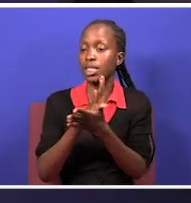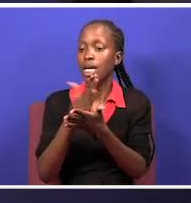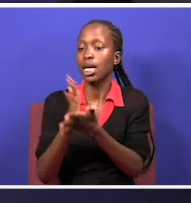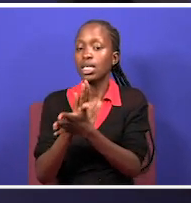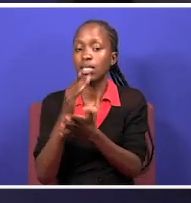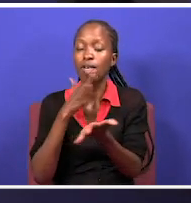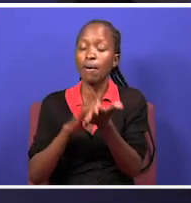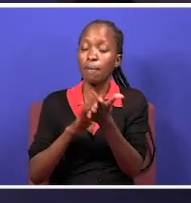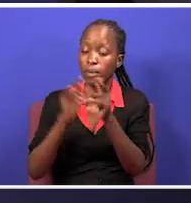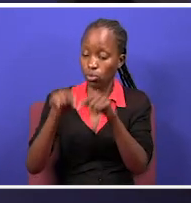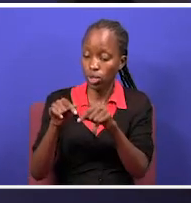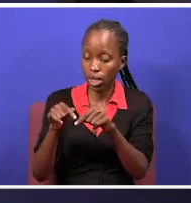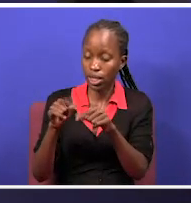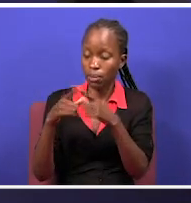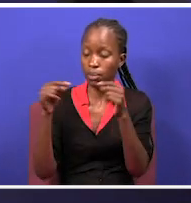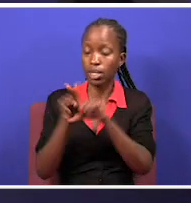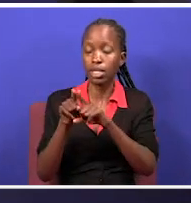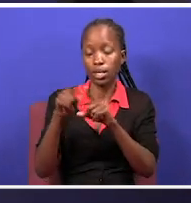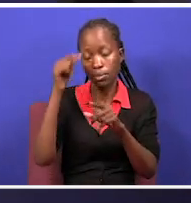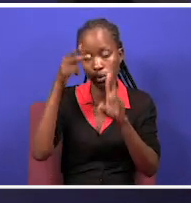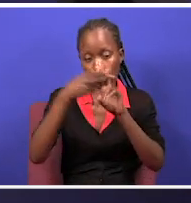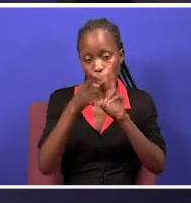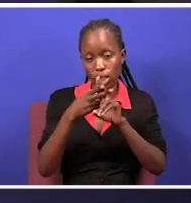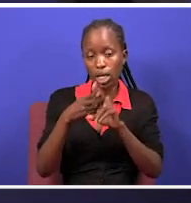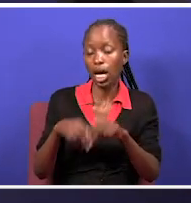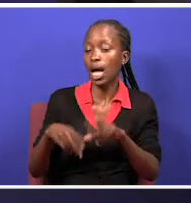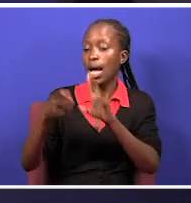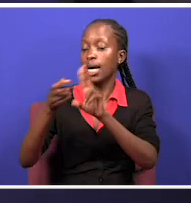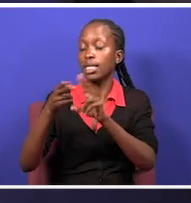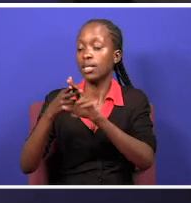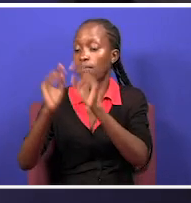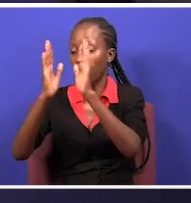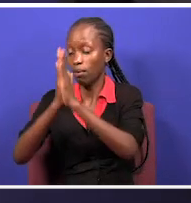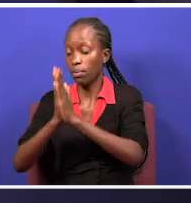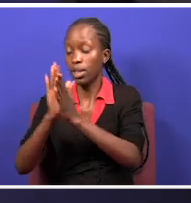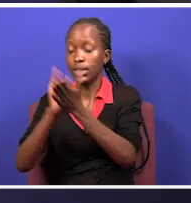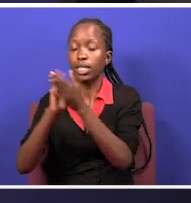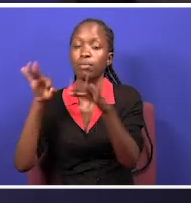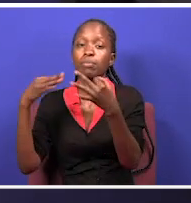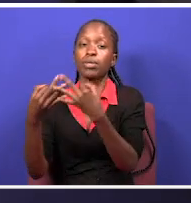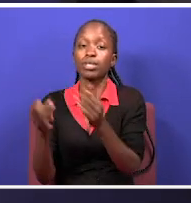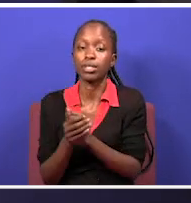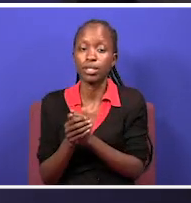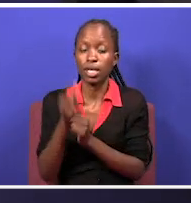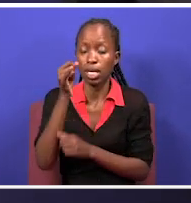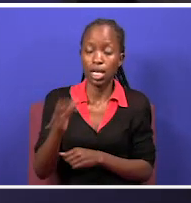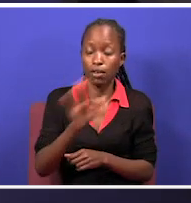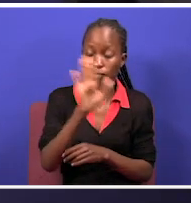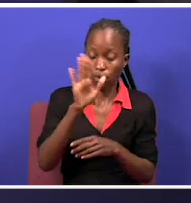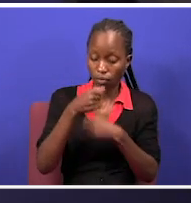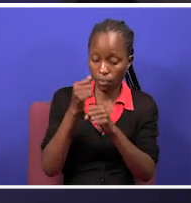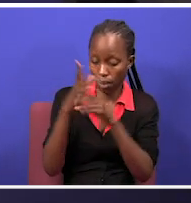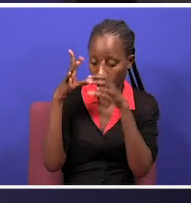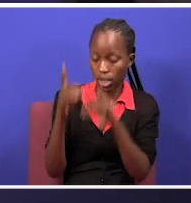today's message. And remember to use the hashtag the family that prays. If you've made a